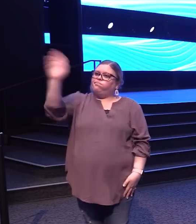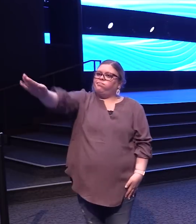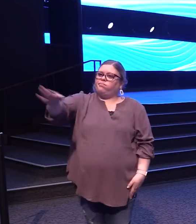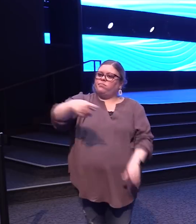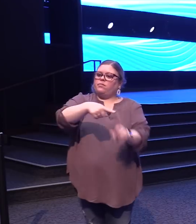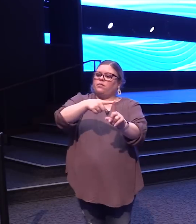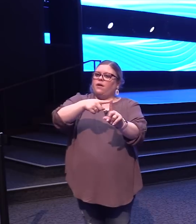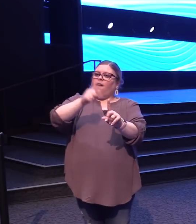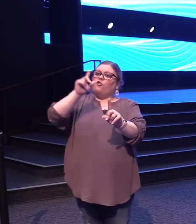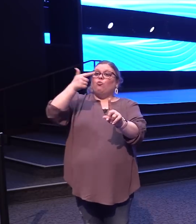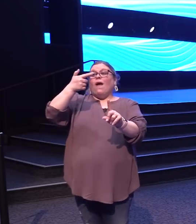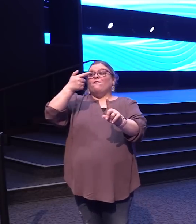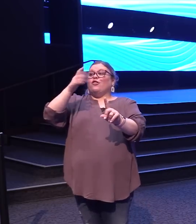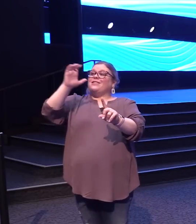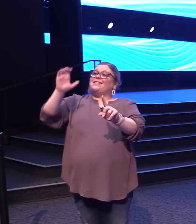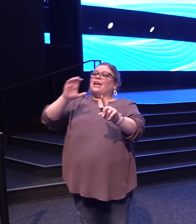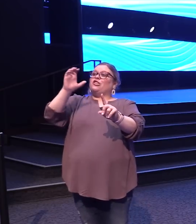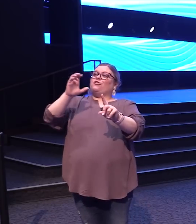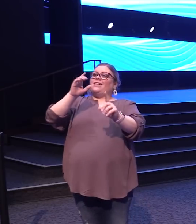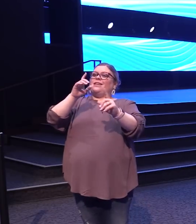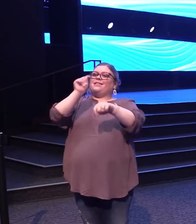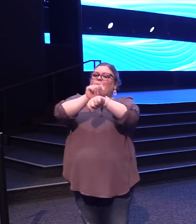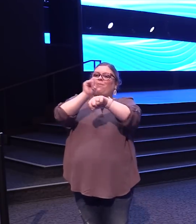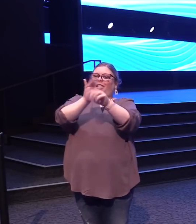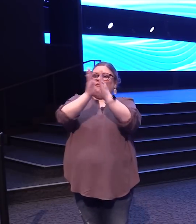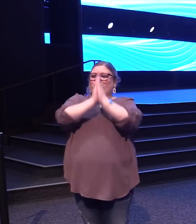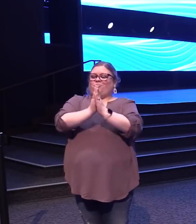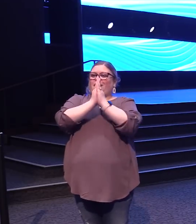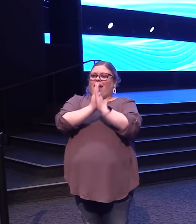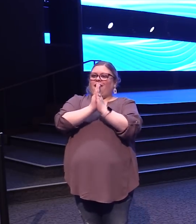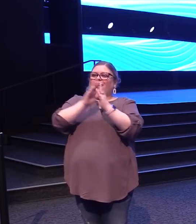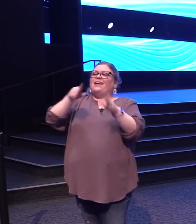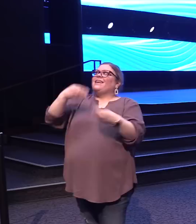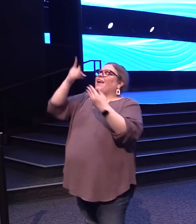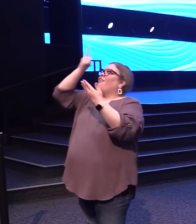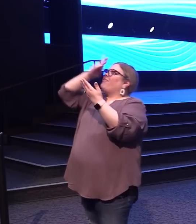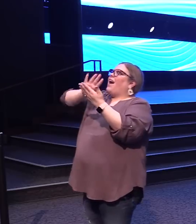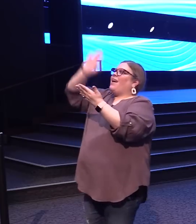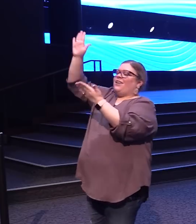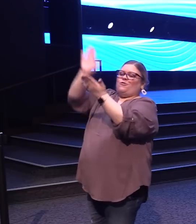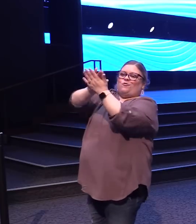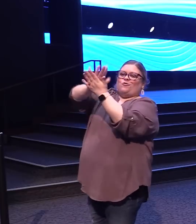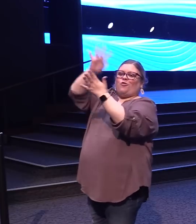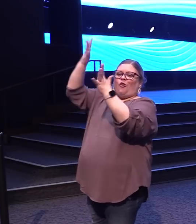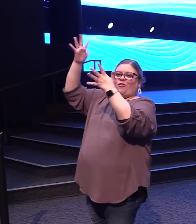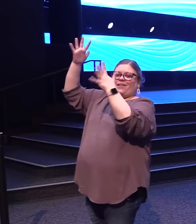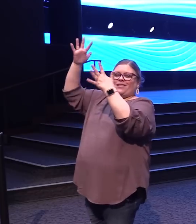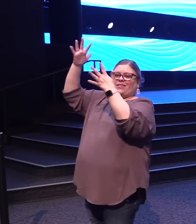century temple of prayer. Amen. Let's give the glory to God Almighty.